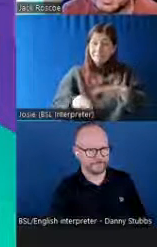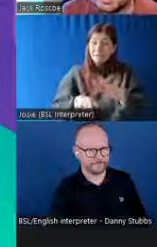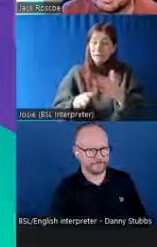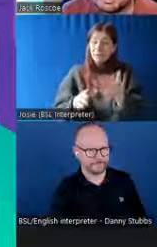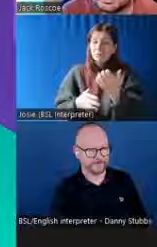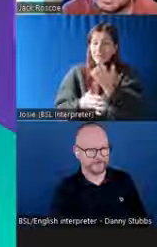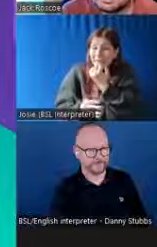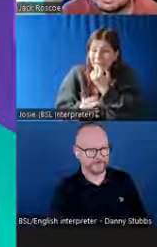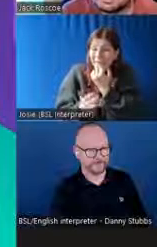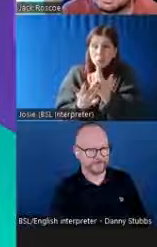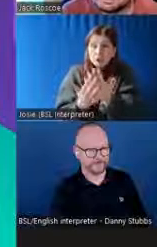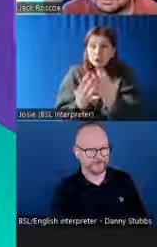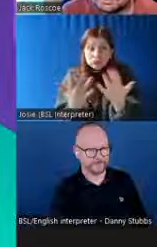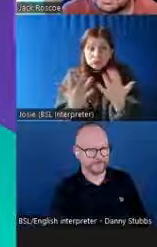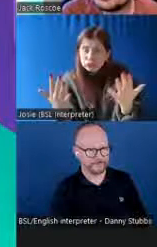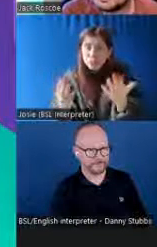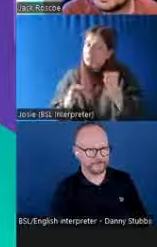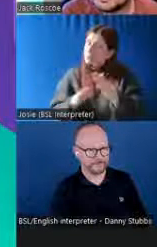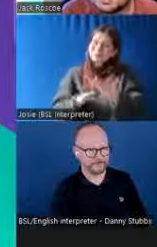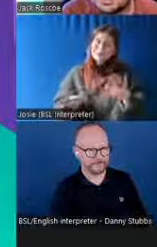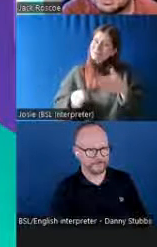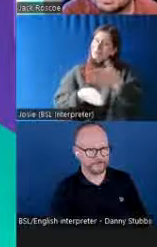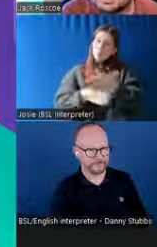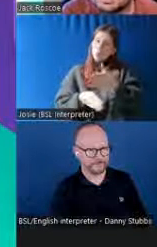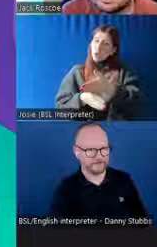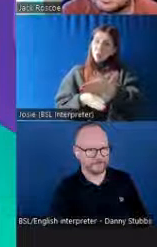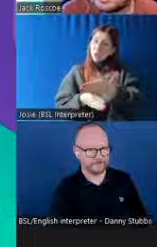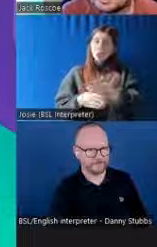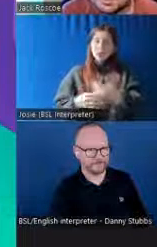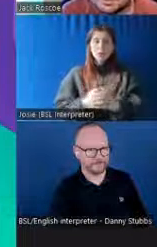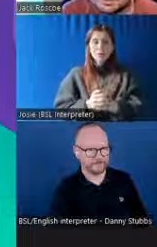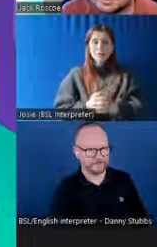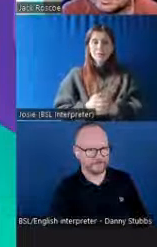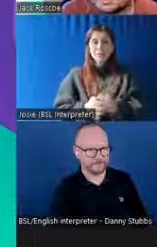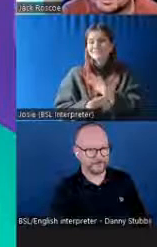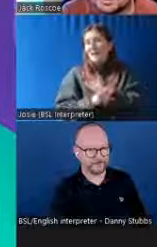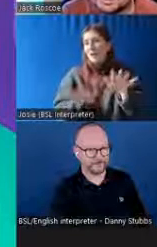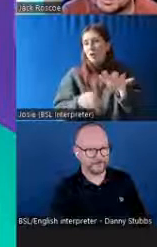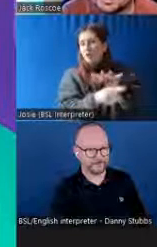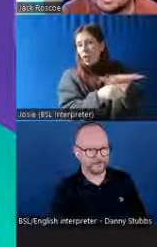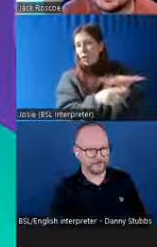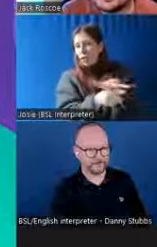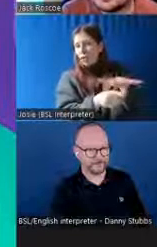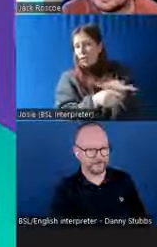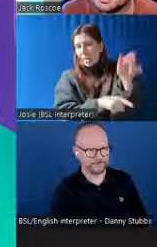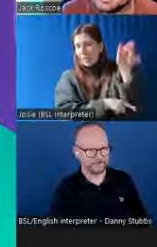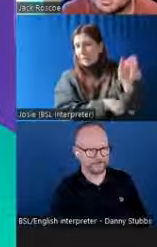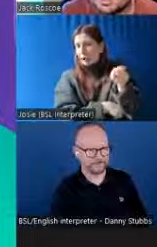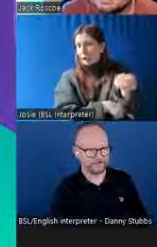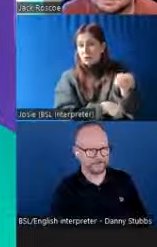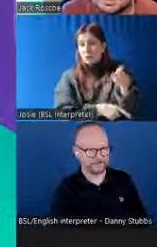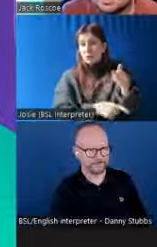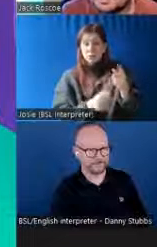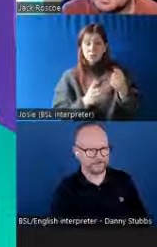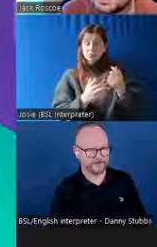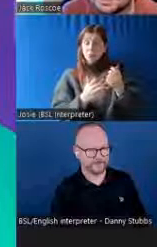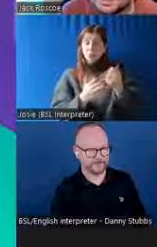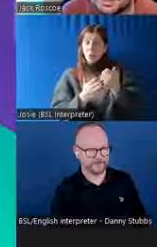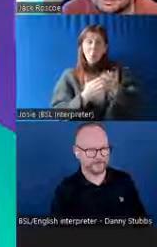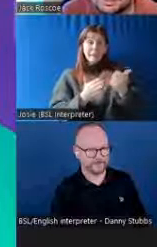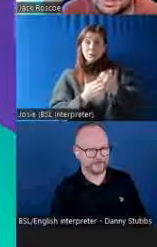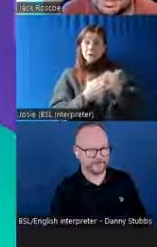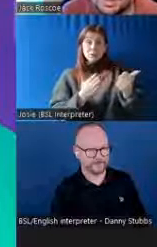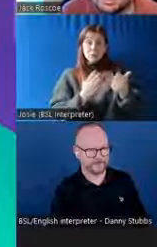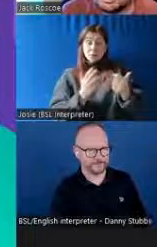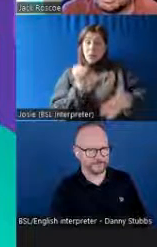person who did it, because we're all often in the deep end doing things that we're not really sure how to do, and there's no time and nobody available